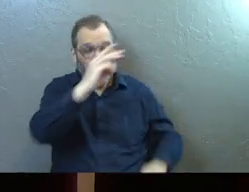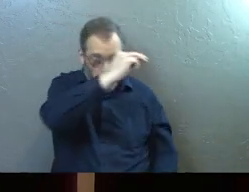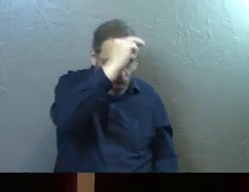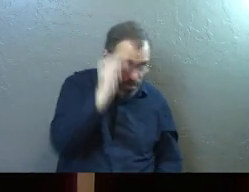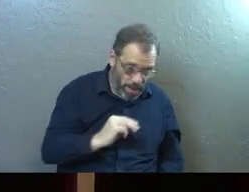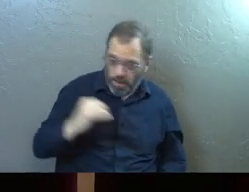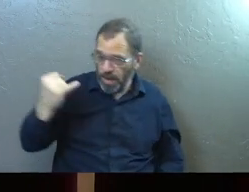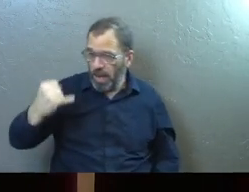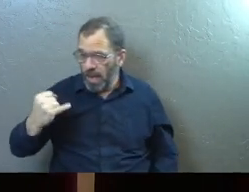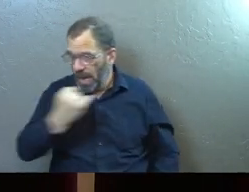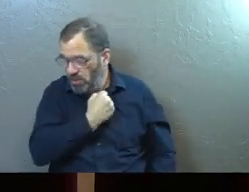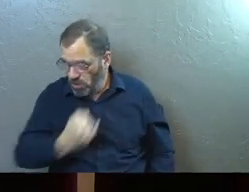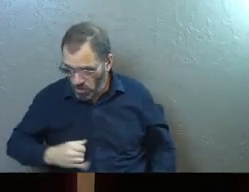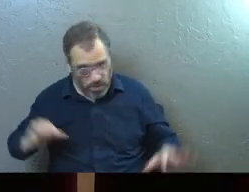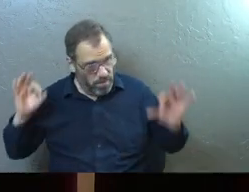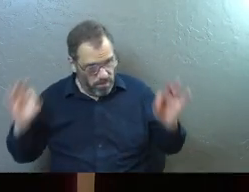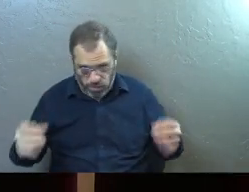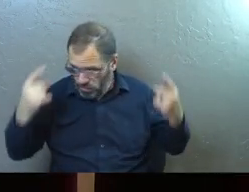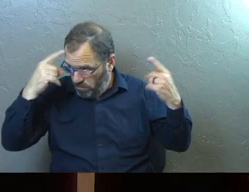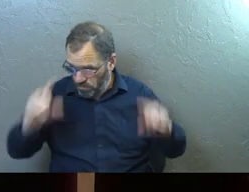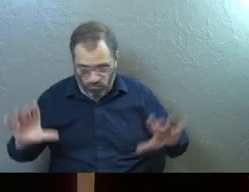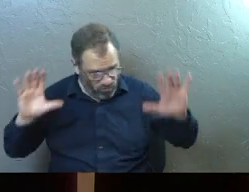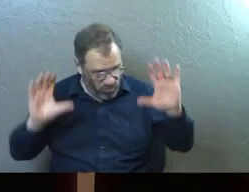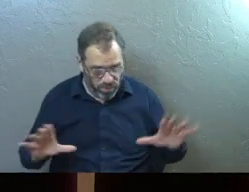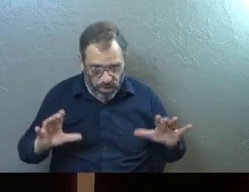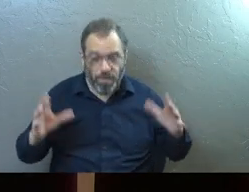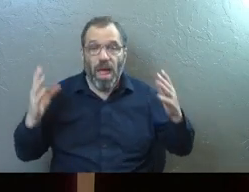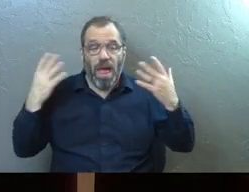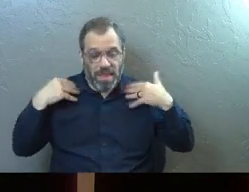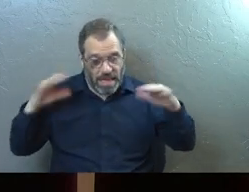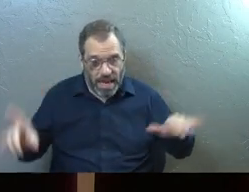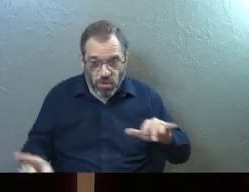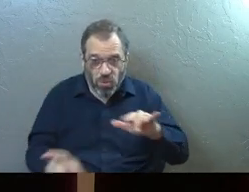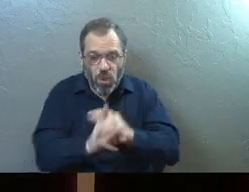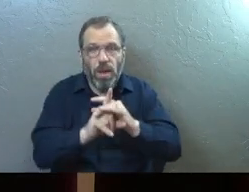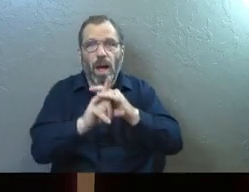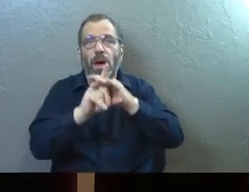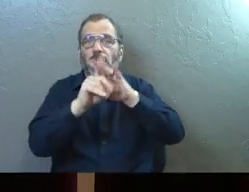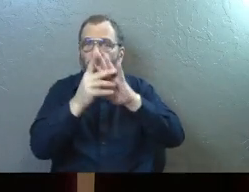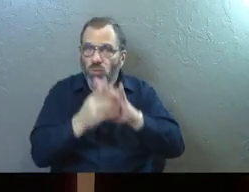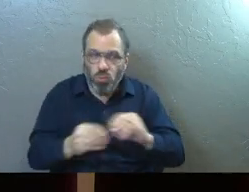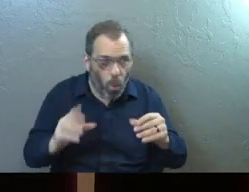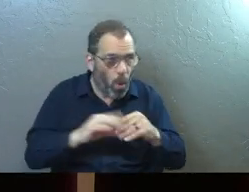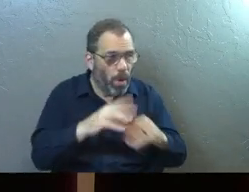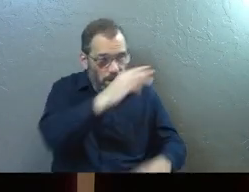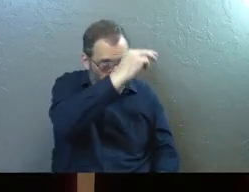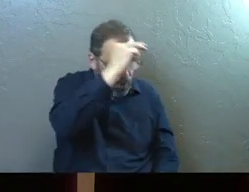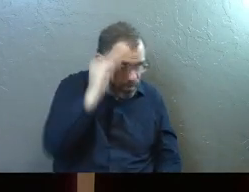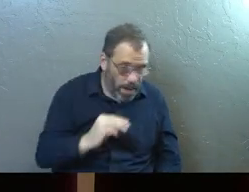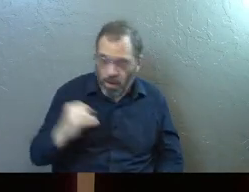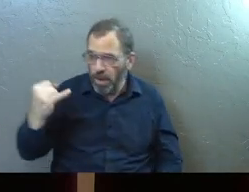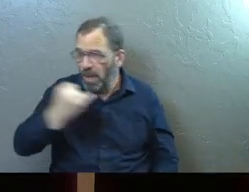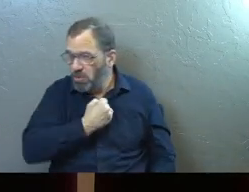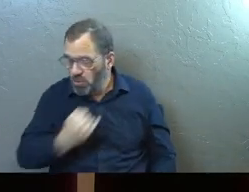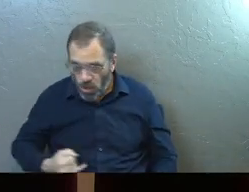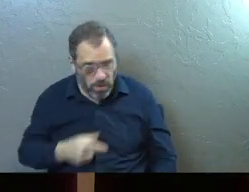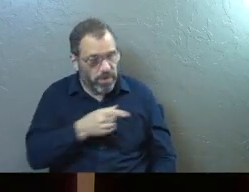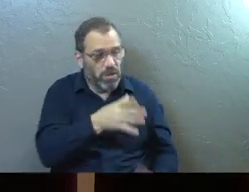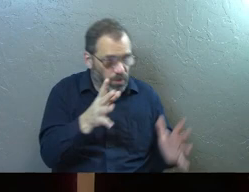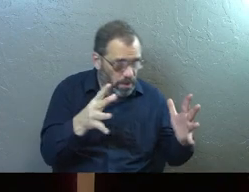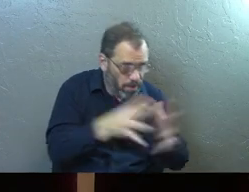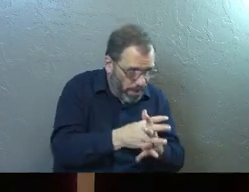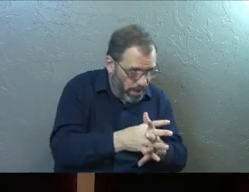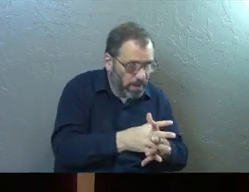Mary. And so all of this has happened, right? The angel has shown up. He's, you know, brought the message to Mary and Joseph. She's going to get